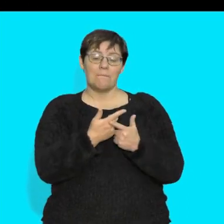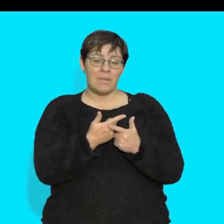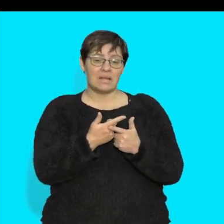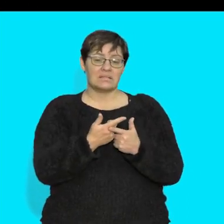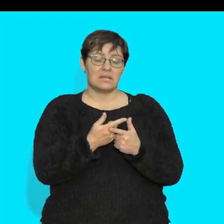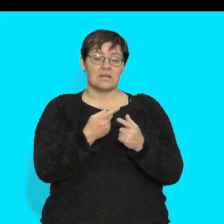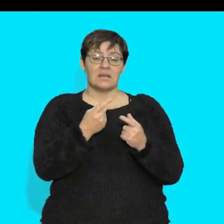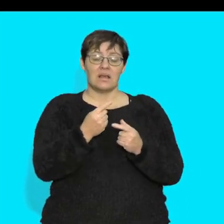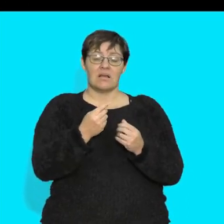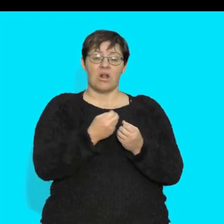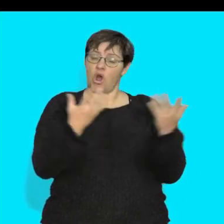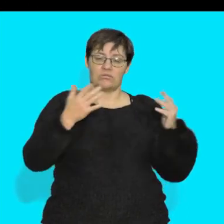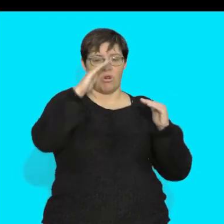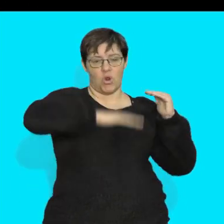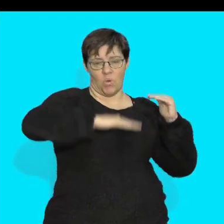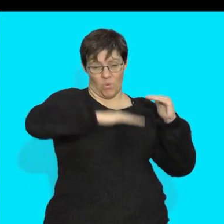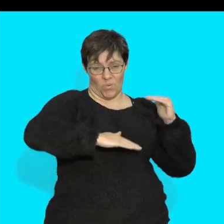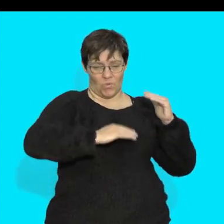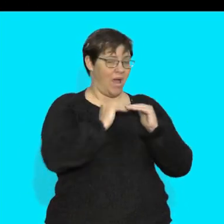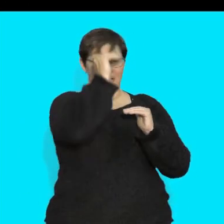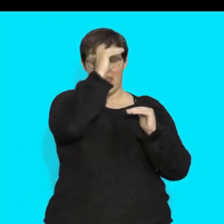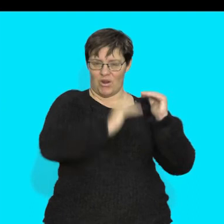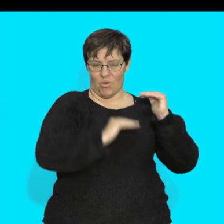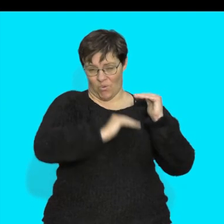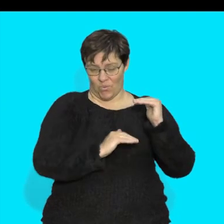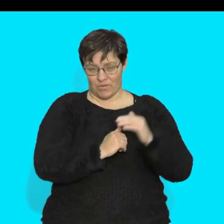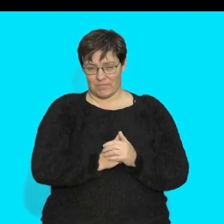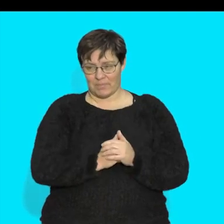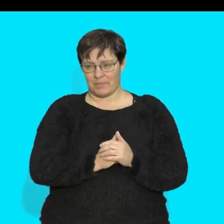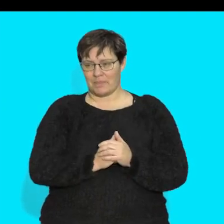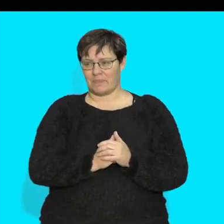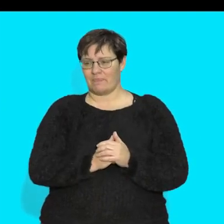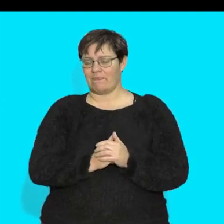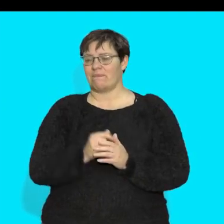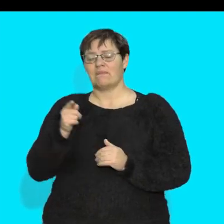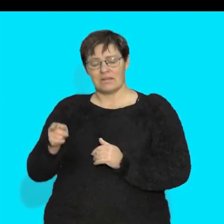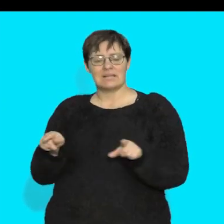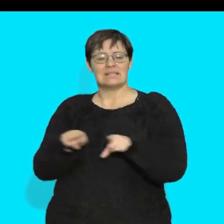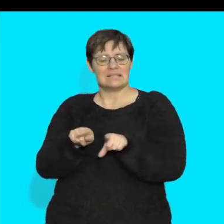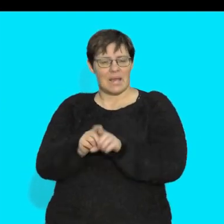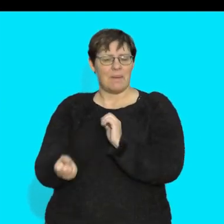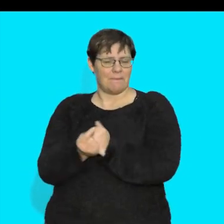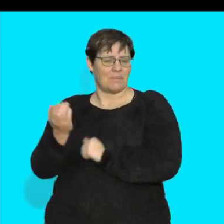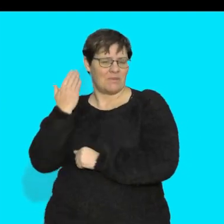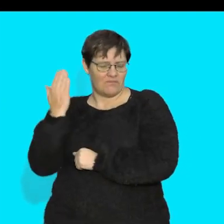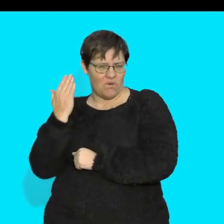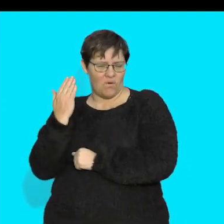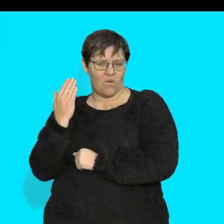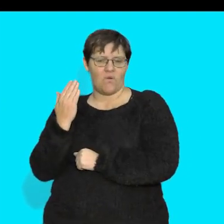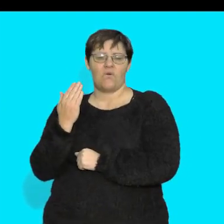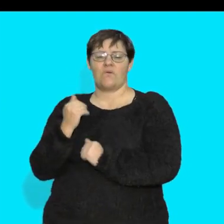concentration, low concentration. Okay, over here, same thing happened as before. The sodium